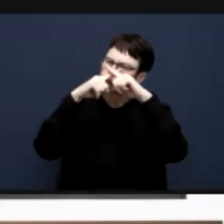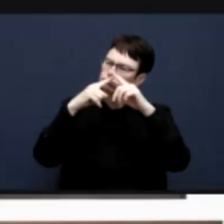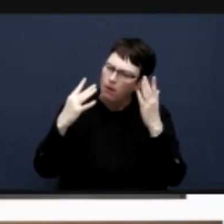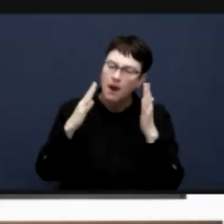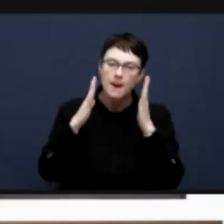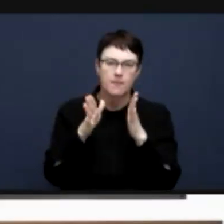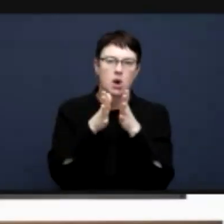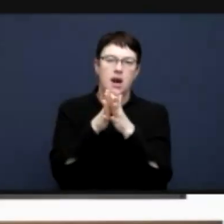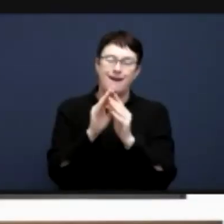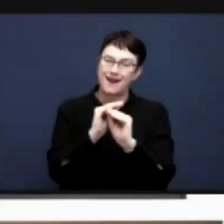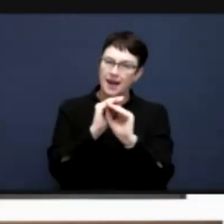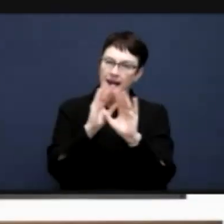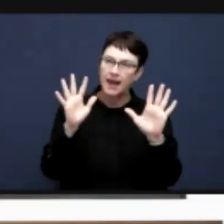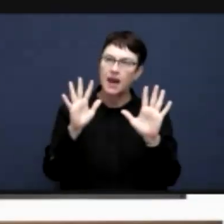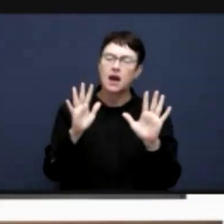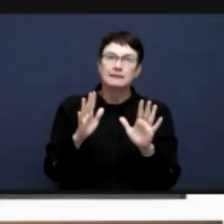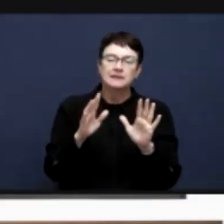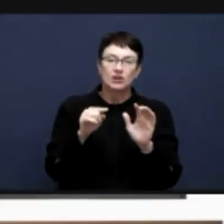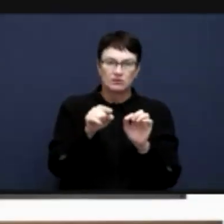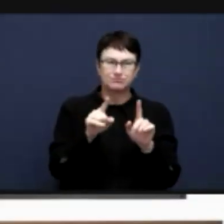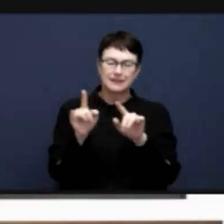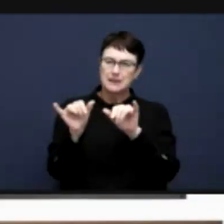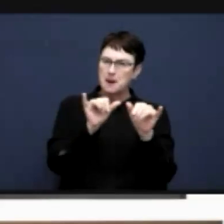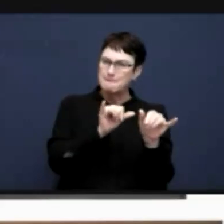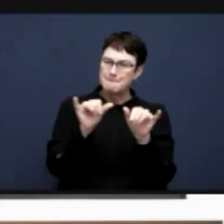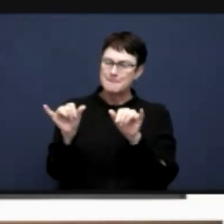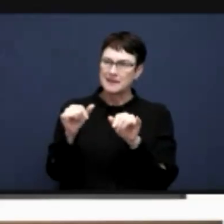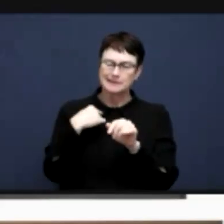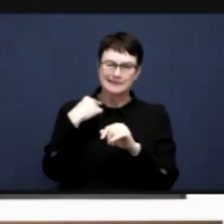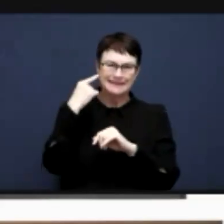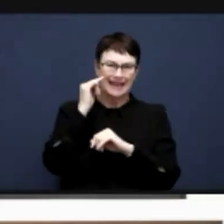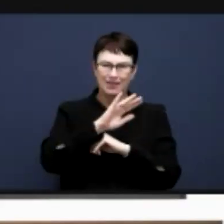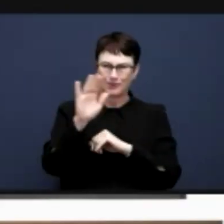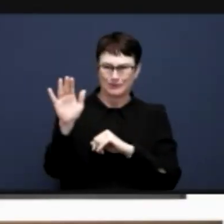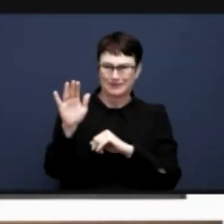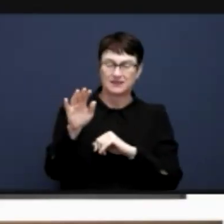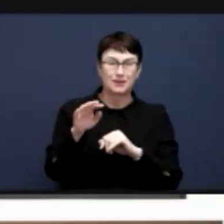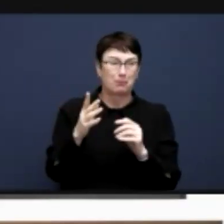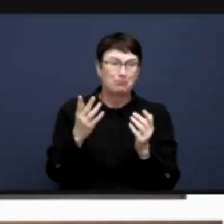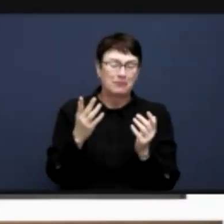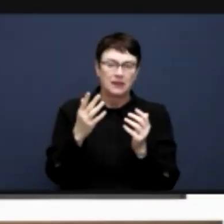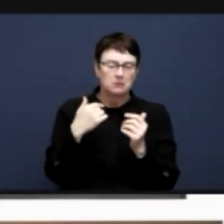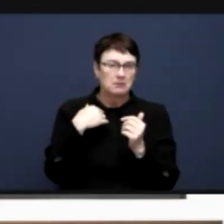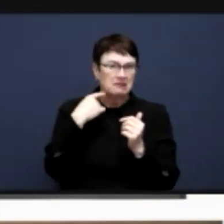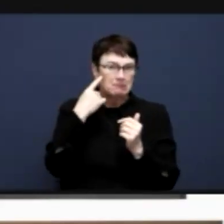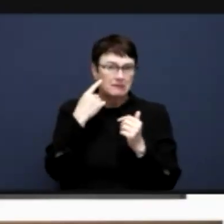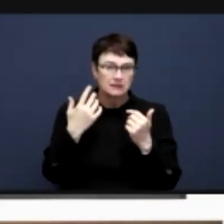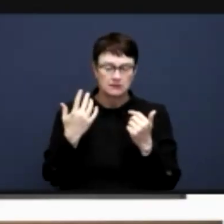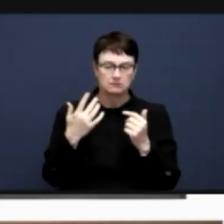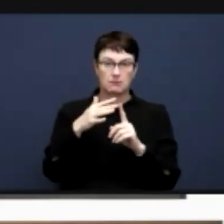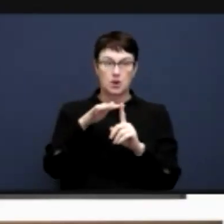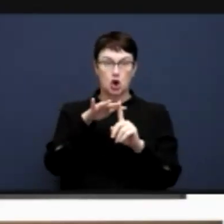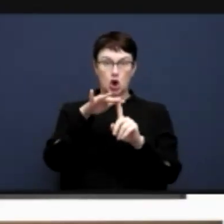quite sure how to respond to that. And the in-context thing probably has drawbacks as well, because it may not